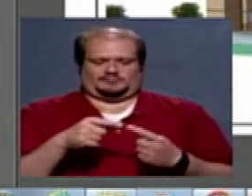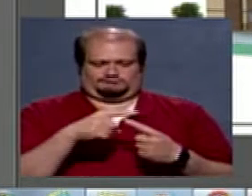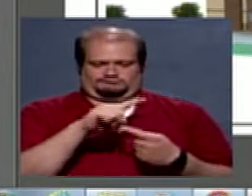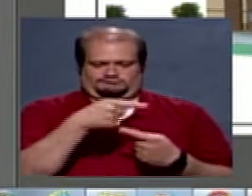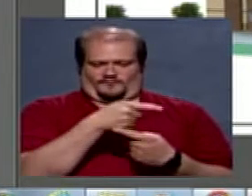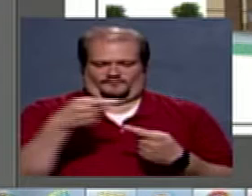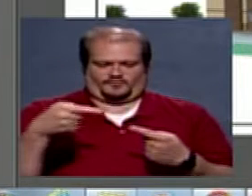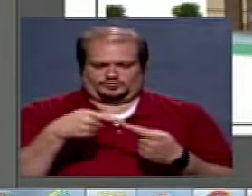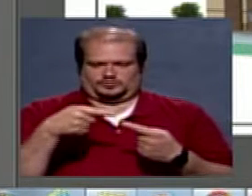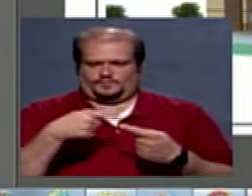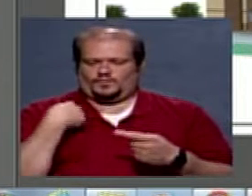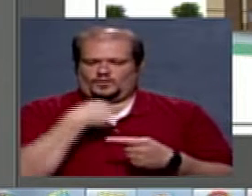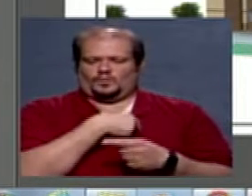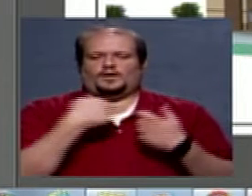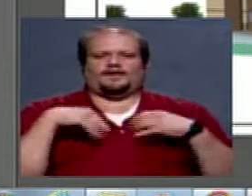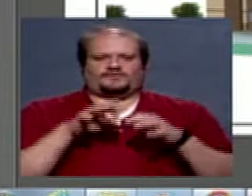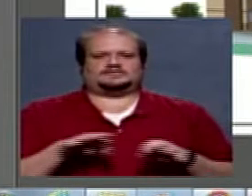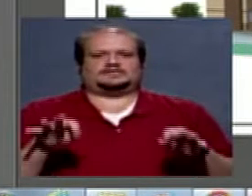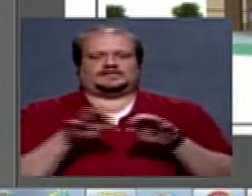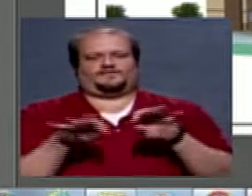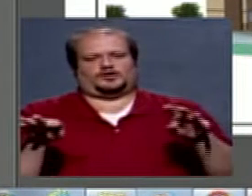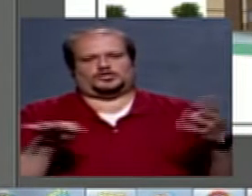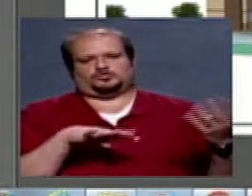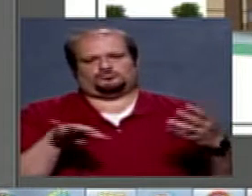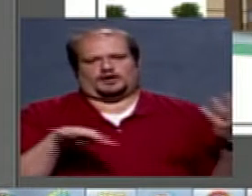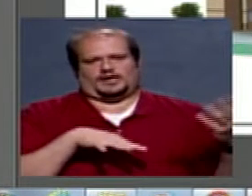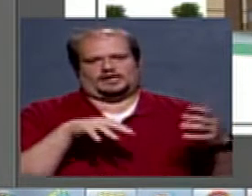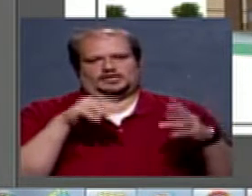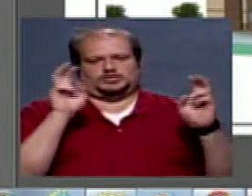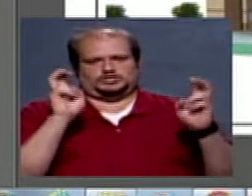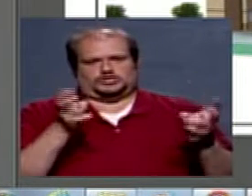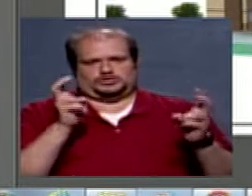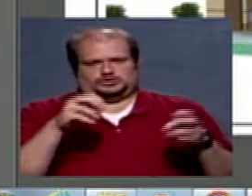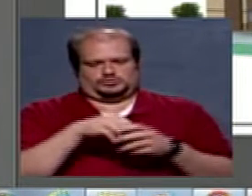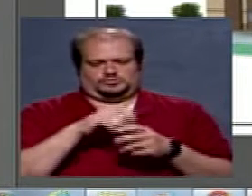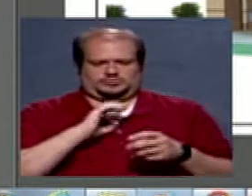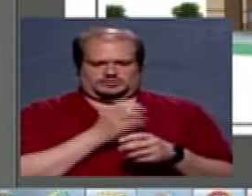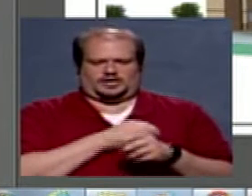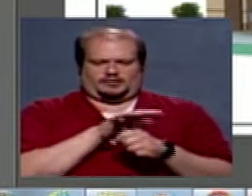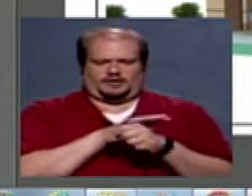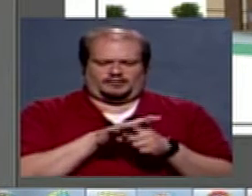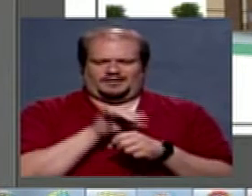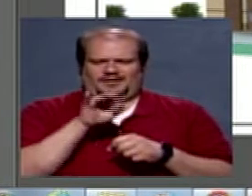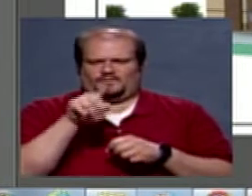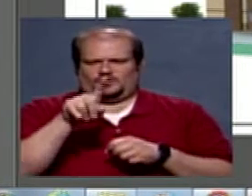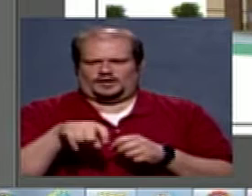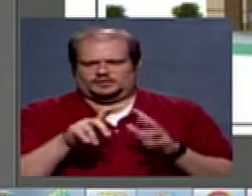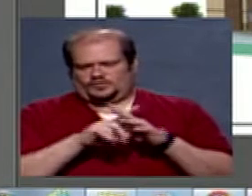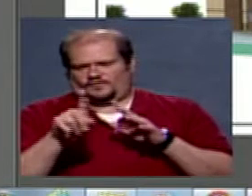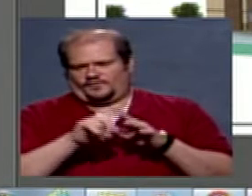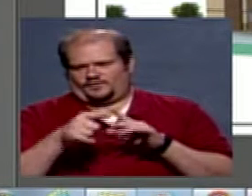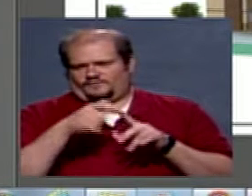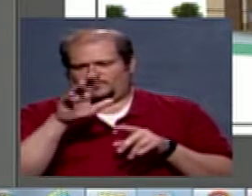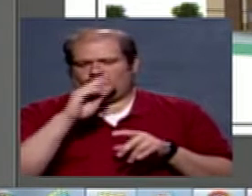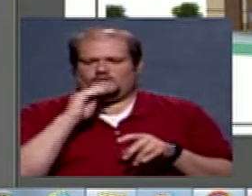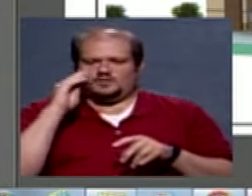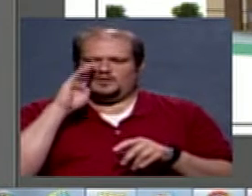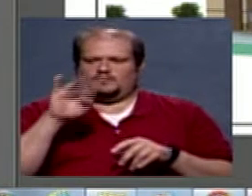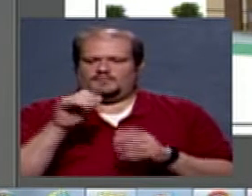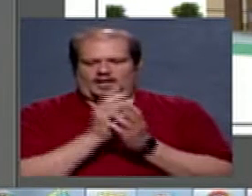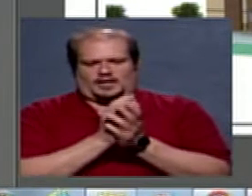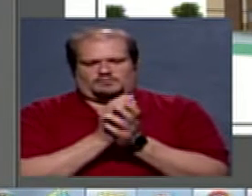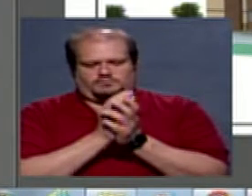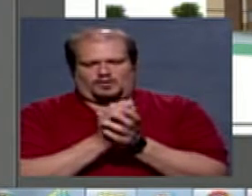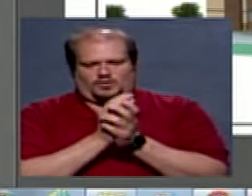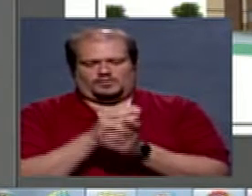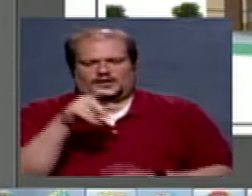one, we have a significant drainage issue in our area. Imagine the thought that you've had to be evacuated from your home by a boat, or